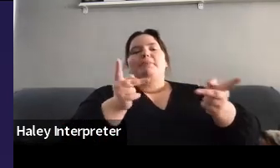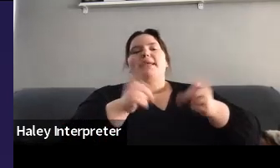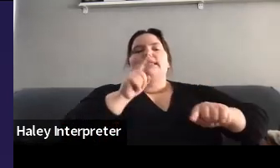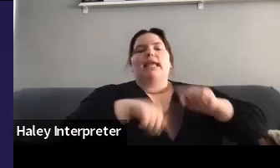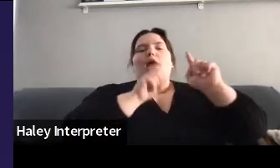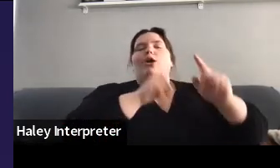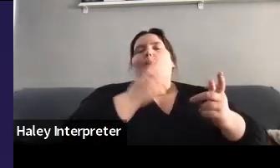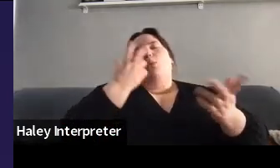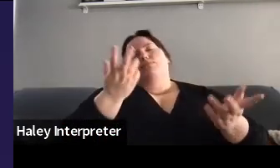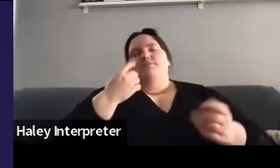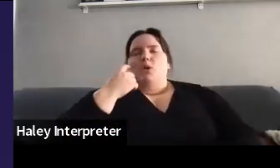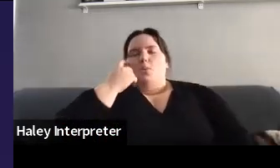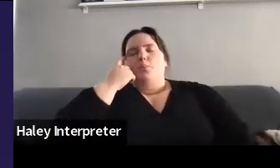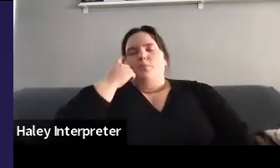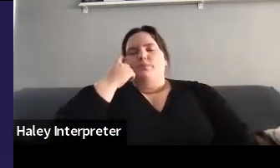So